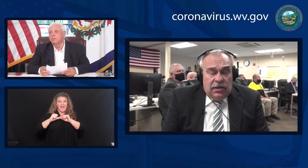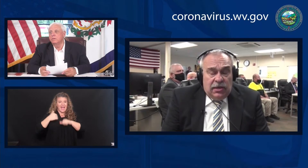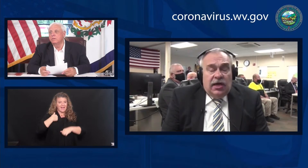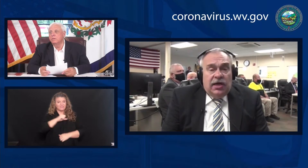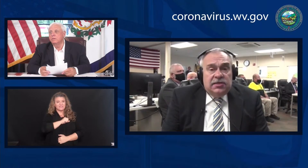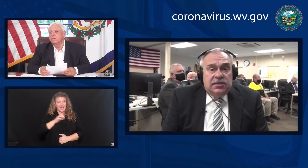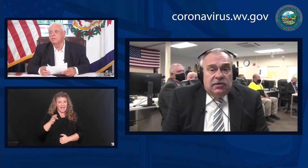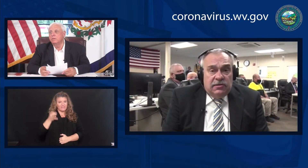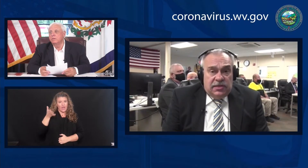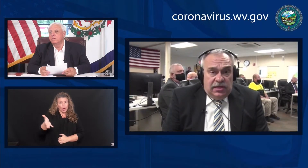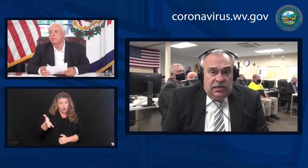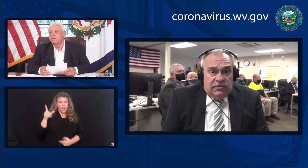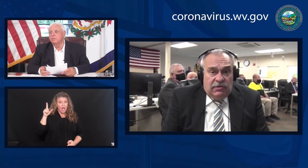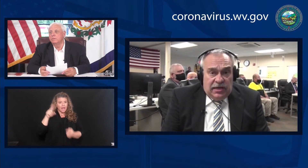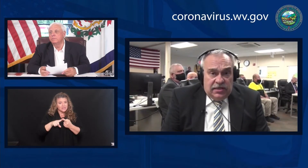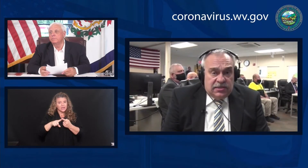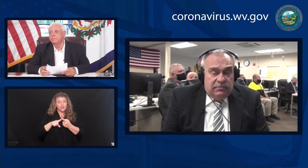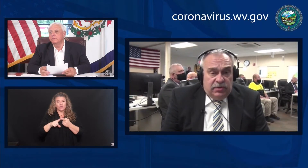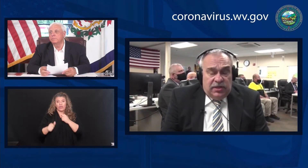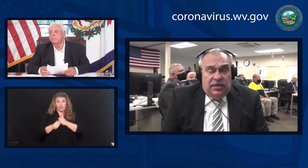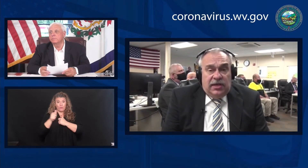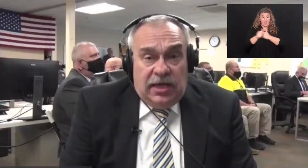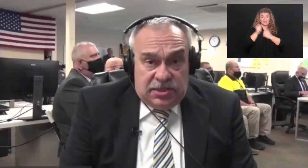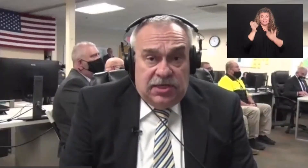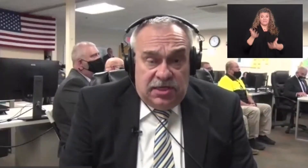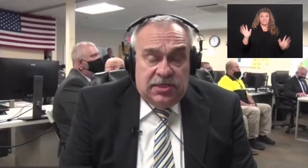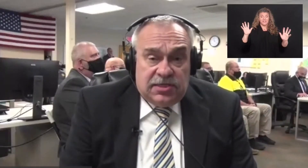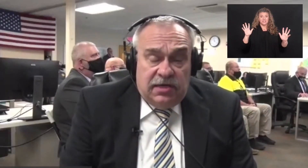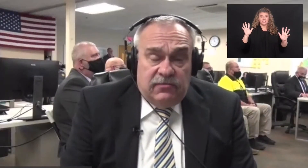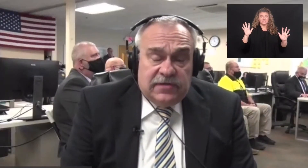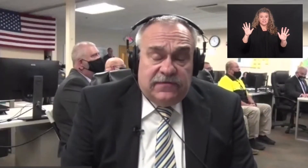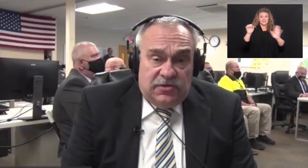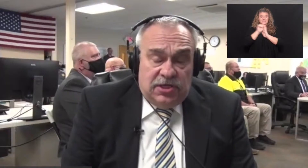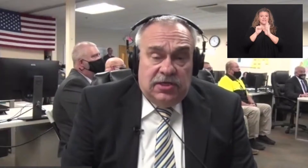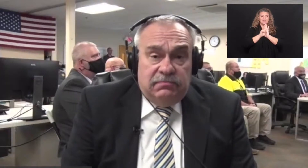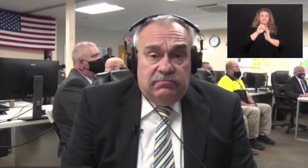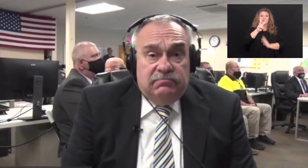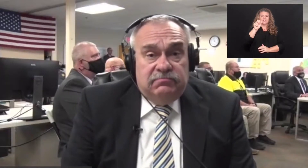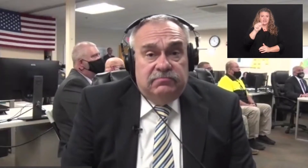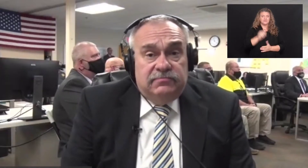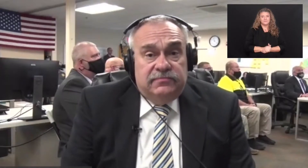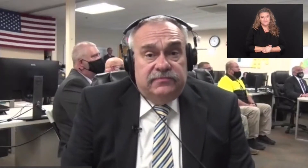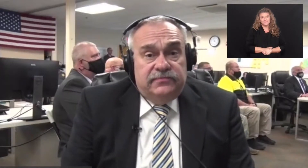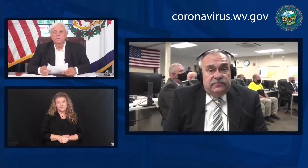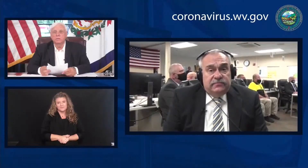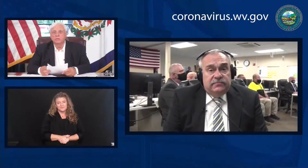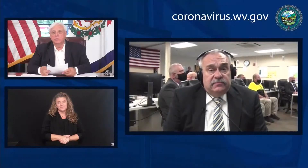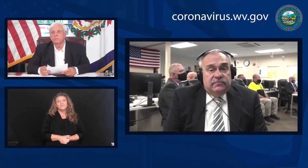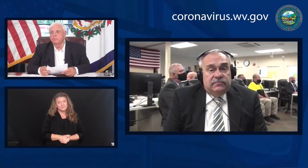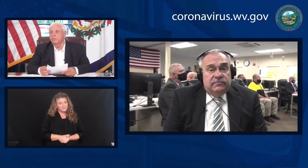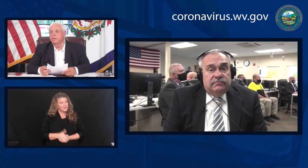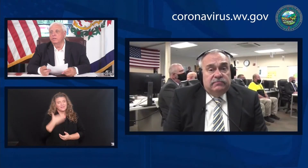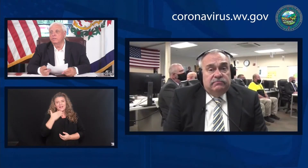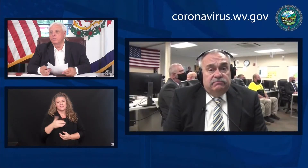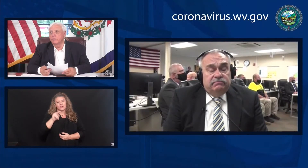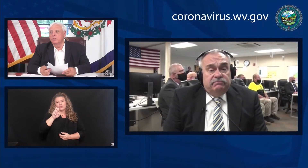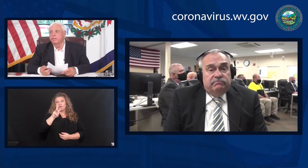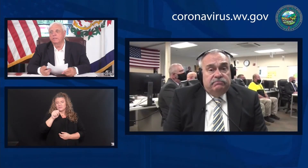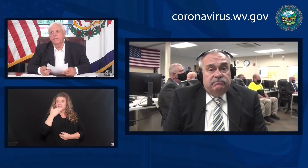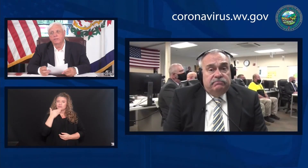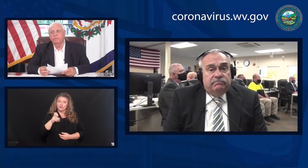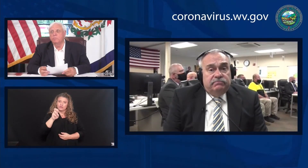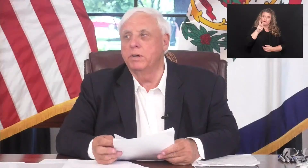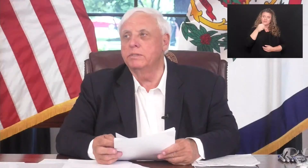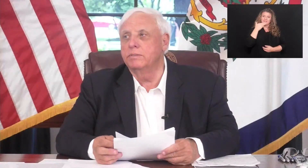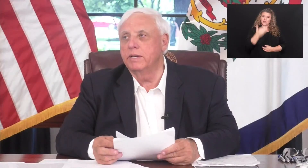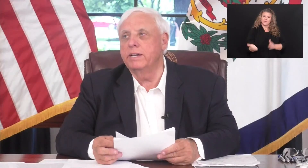here until the threat has completely exited the state of West Virginia. That's good news. Good news. Again,